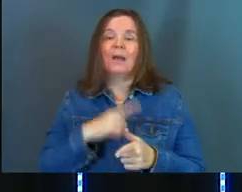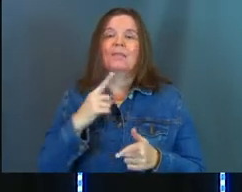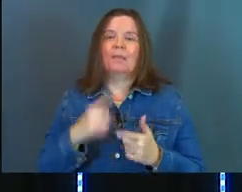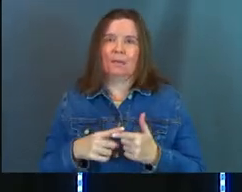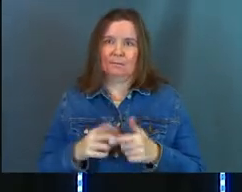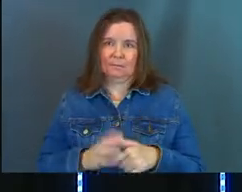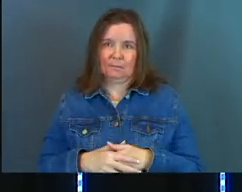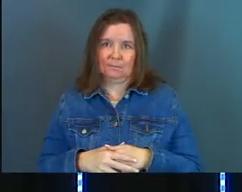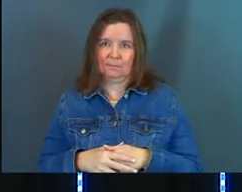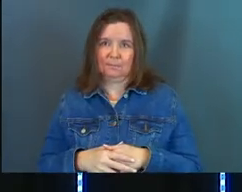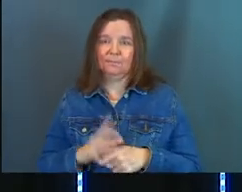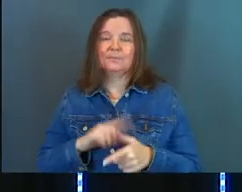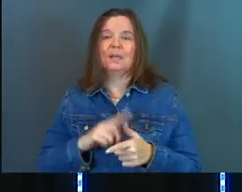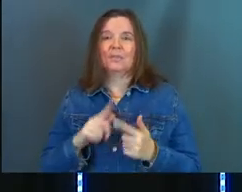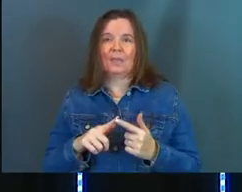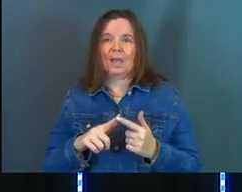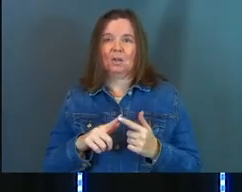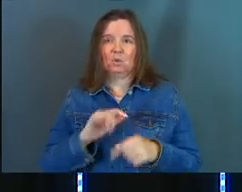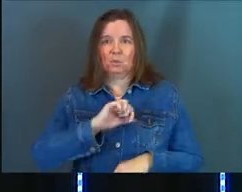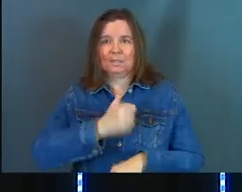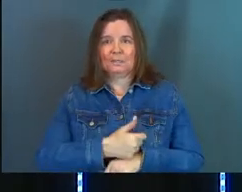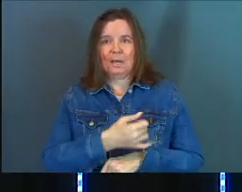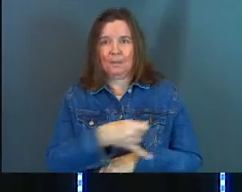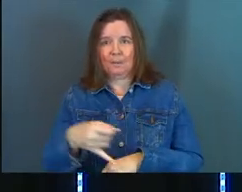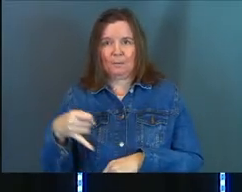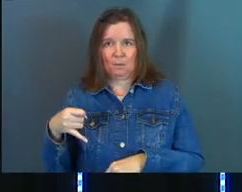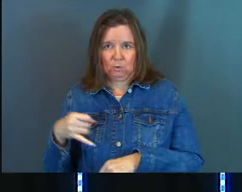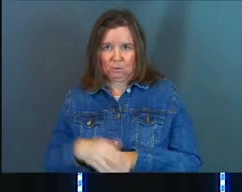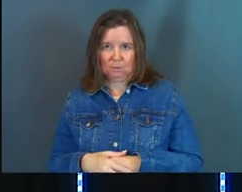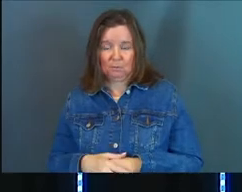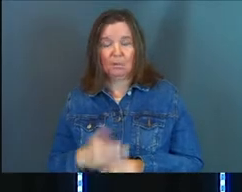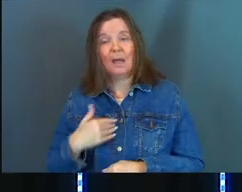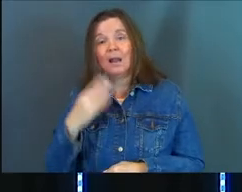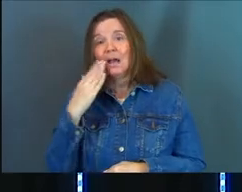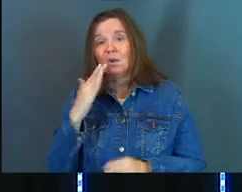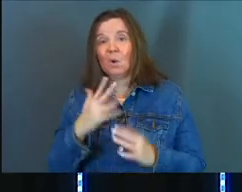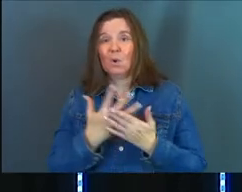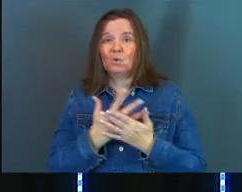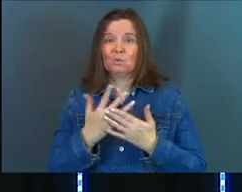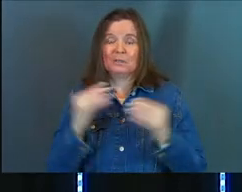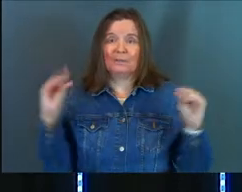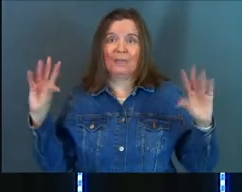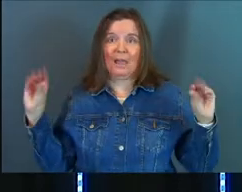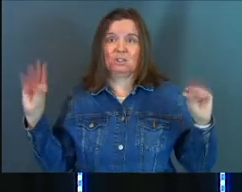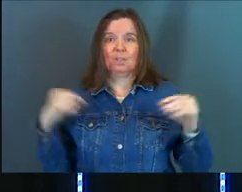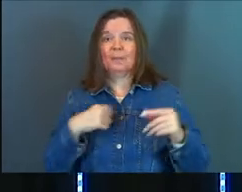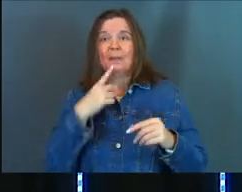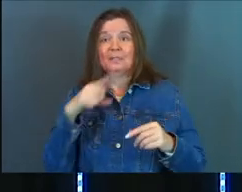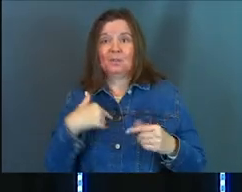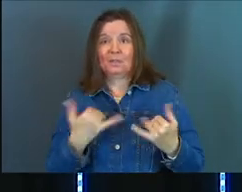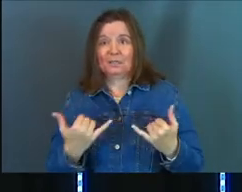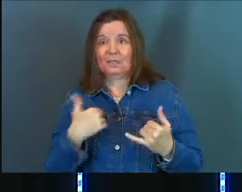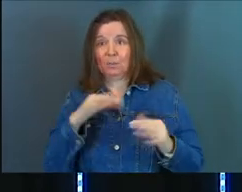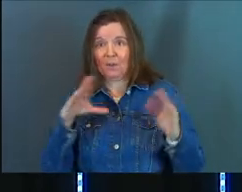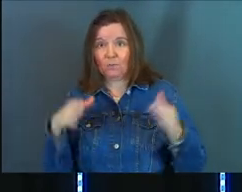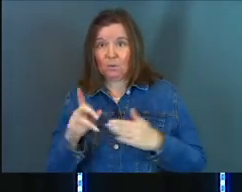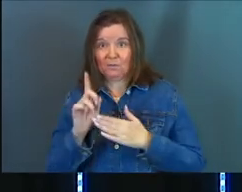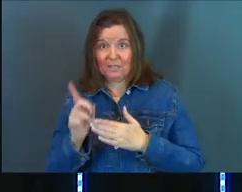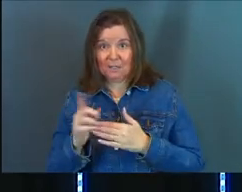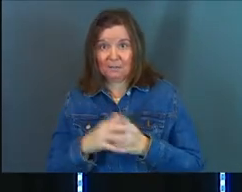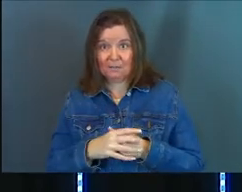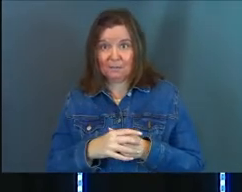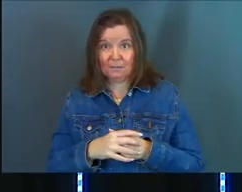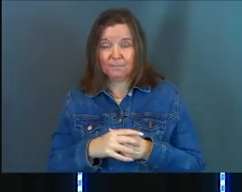and then you can put up a boundary. And I know the screens are flashing right now, but let me just tell you this. Can we focus for a